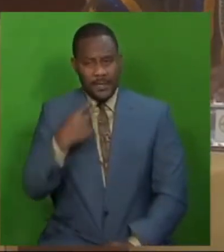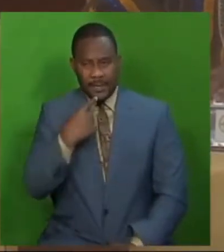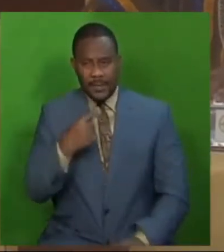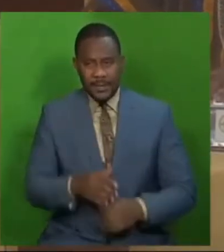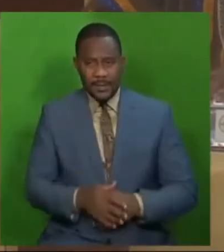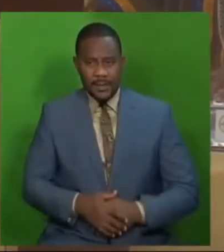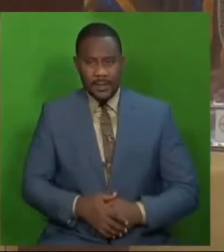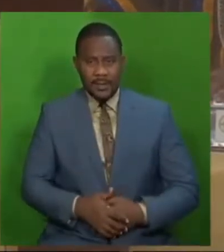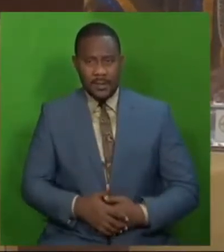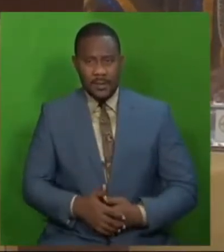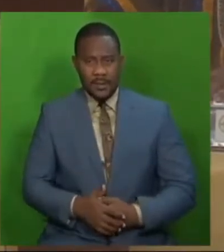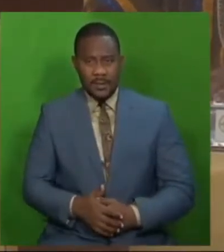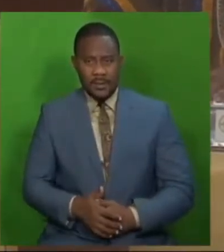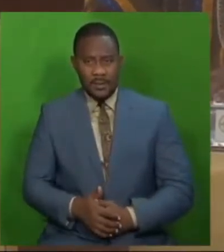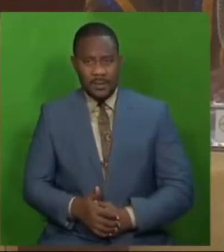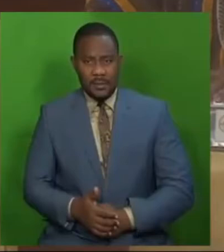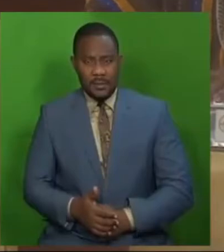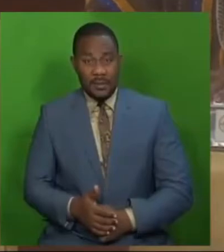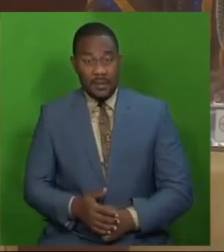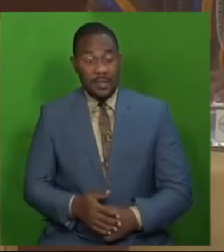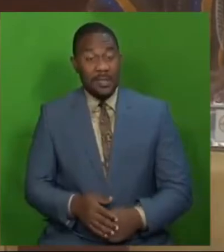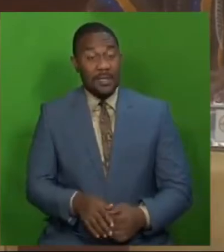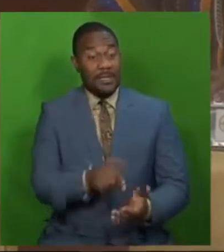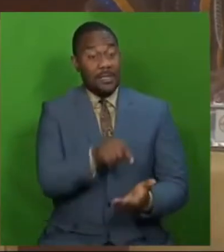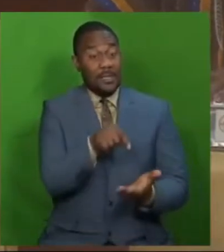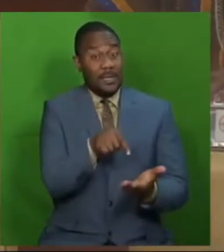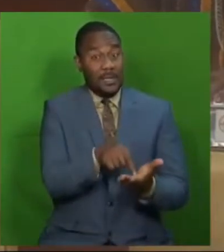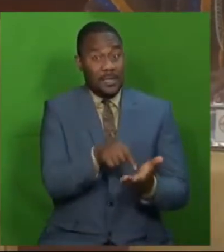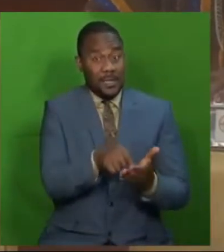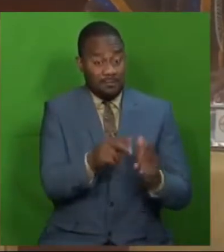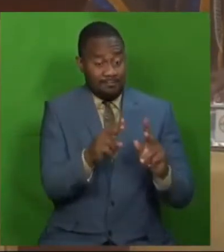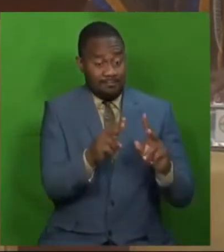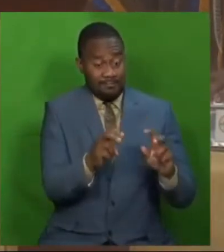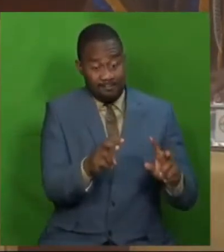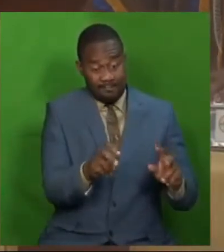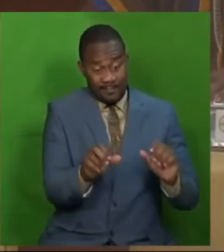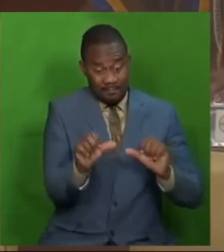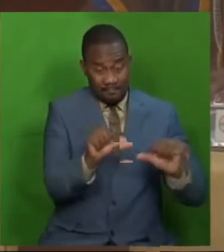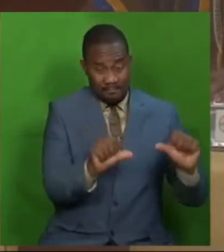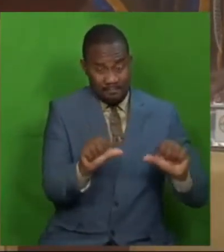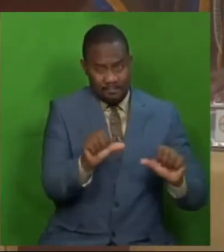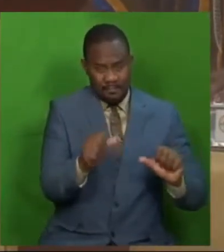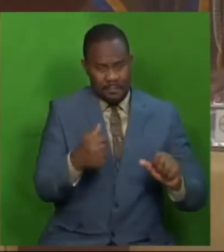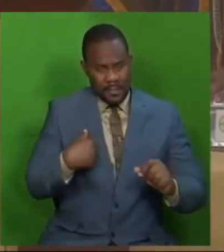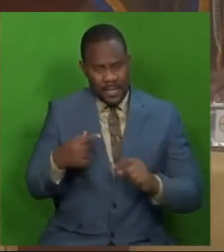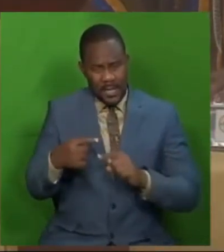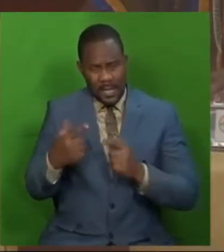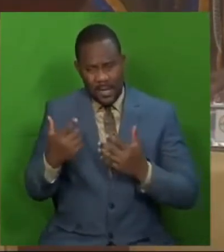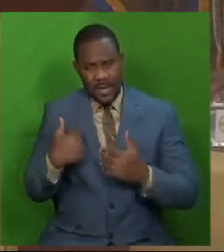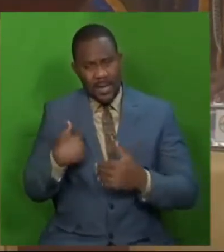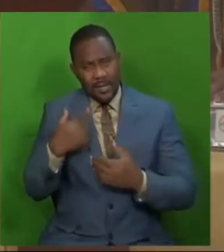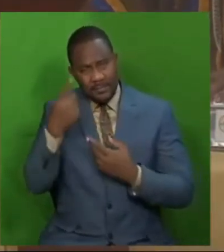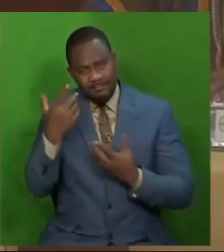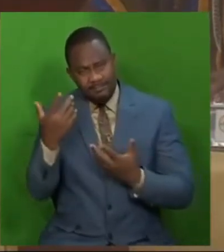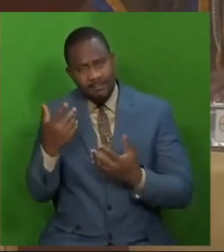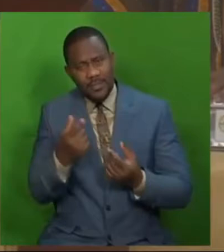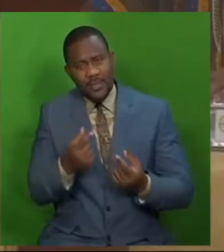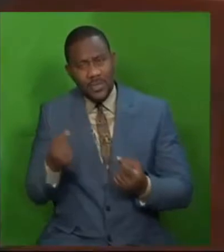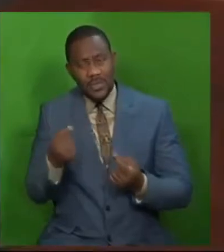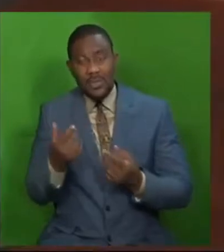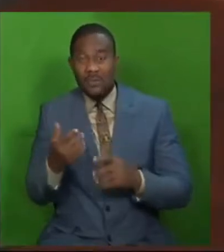do debt burden analysis. And I decided to do a very simple debt burden